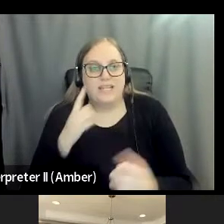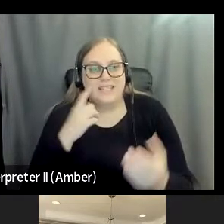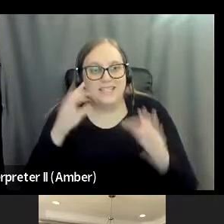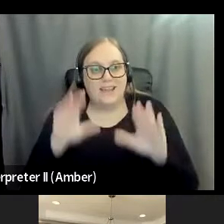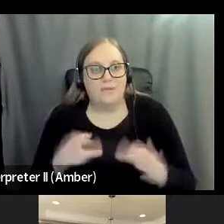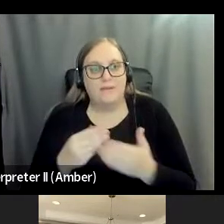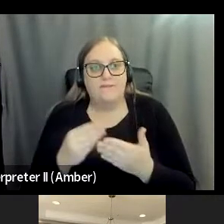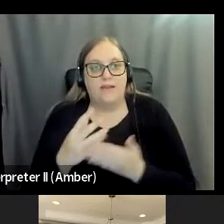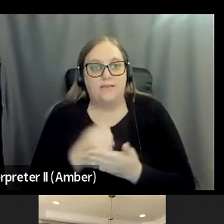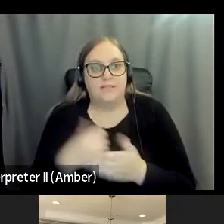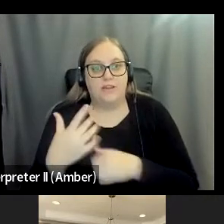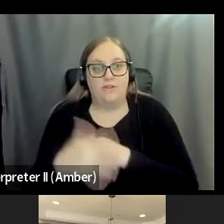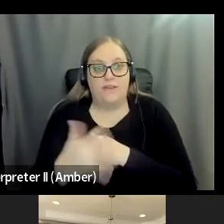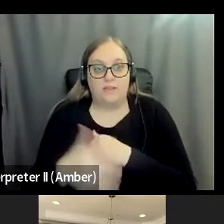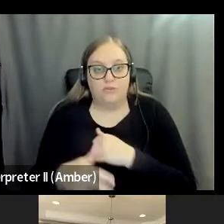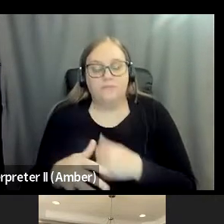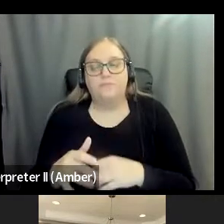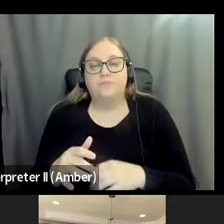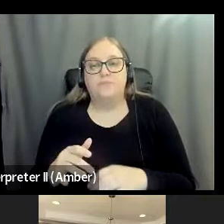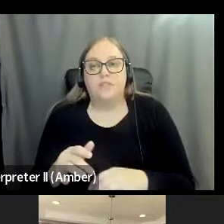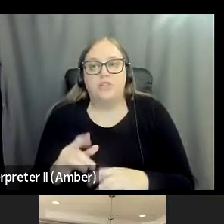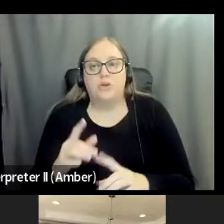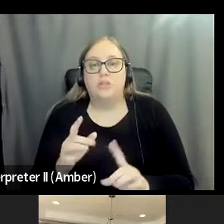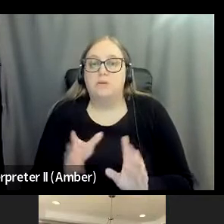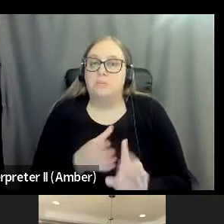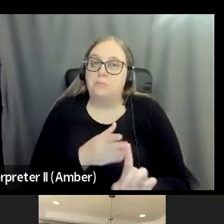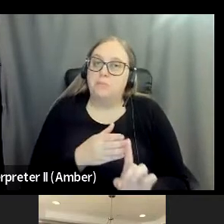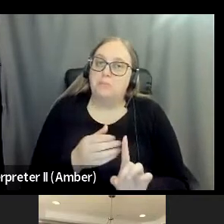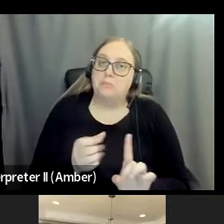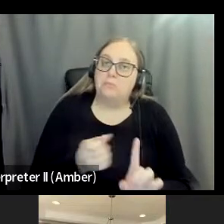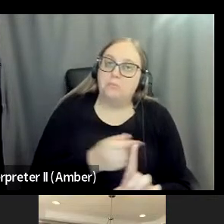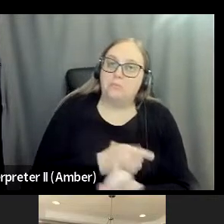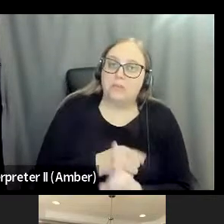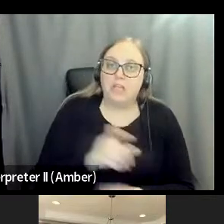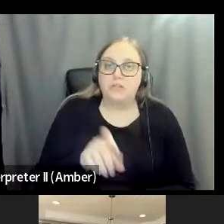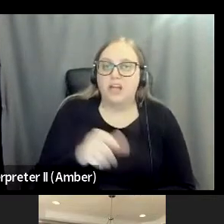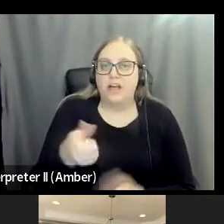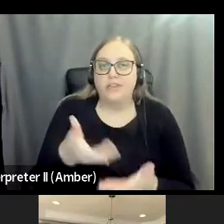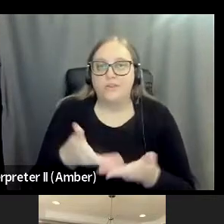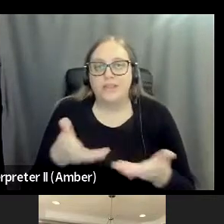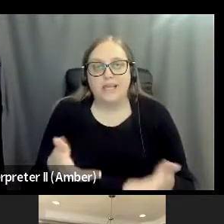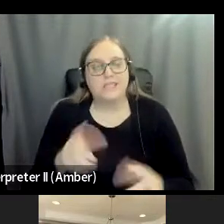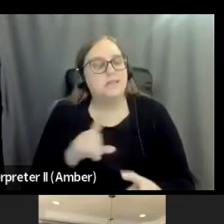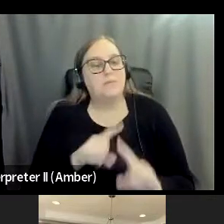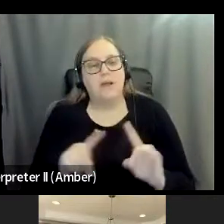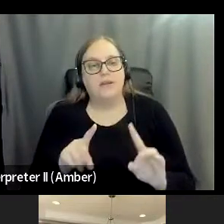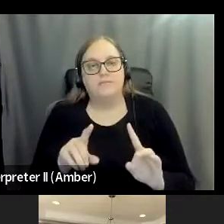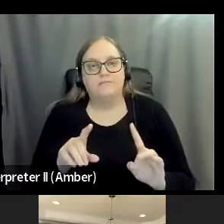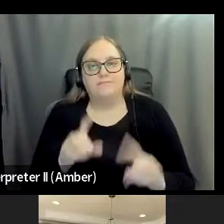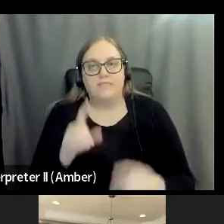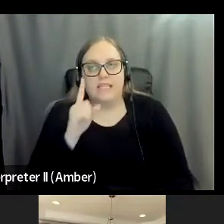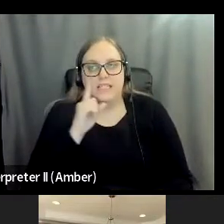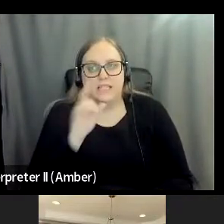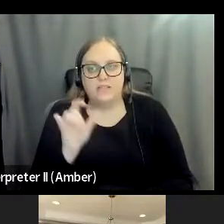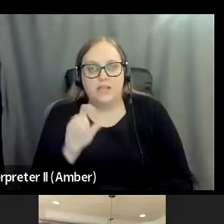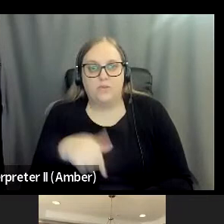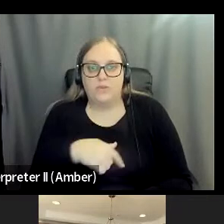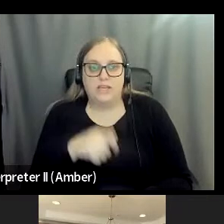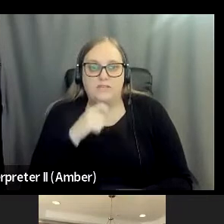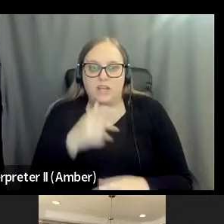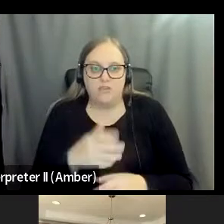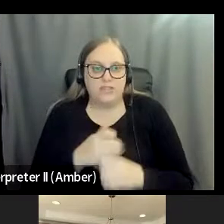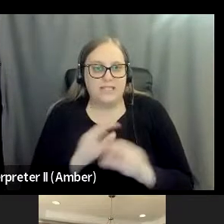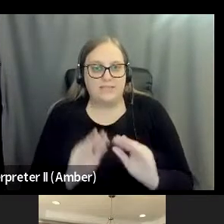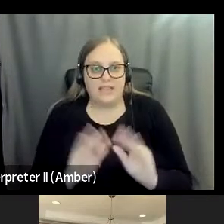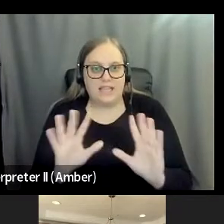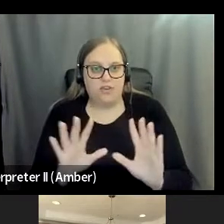available. It has been alluded that there are other things, but it sounds as though we have not received clarity